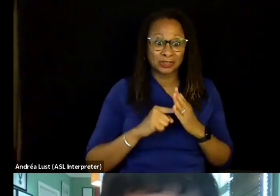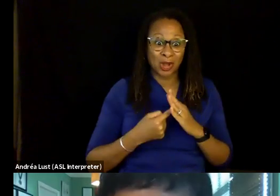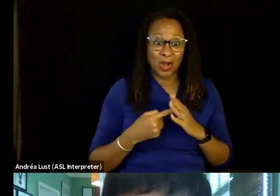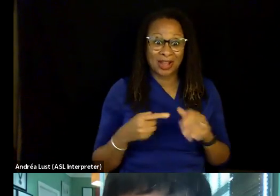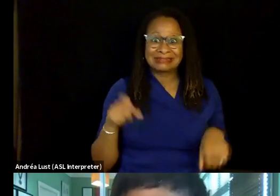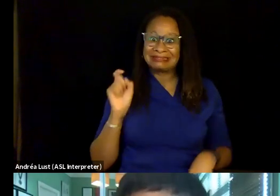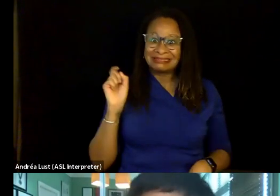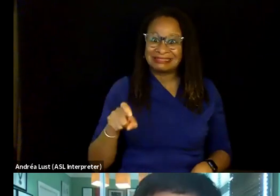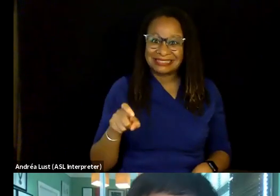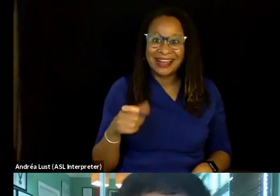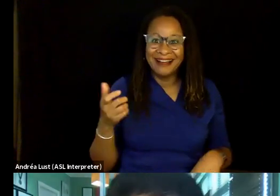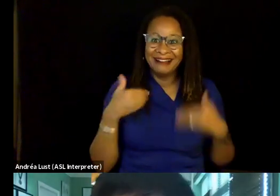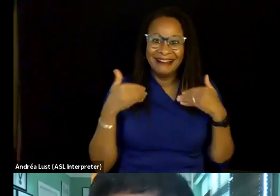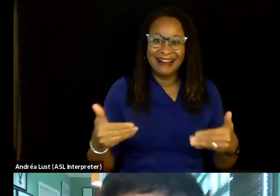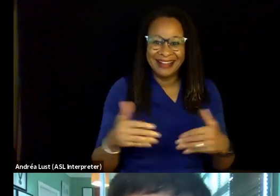Sure.